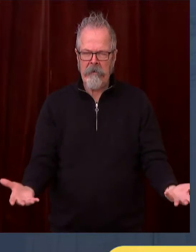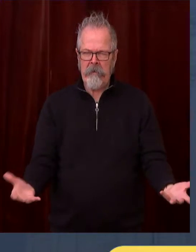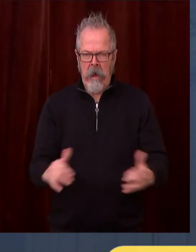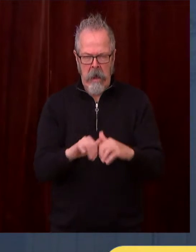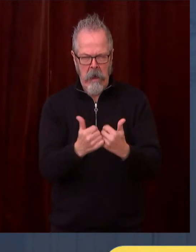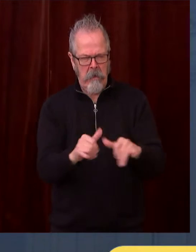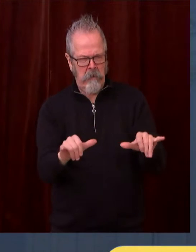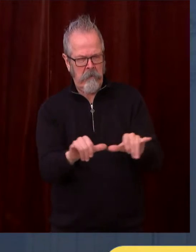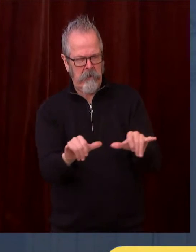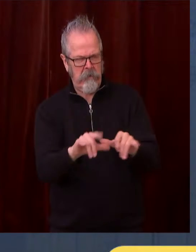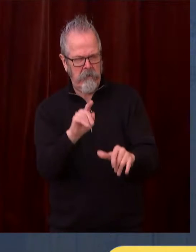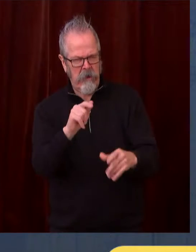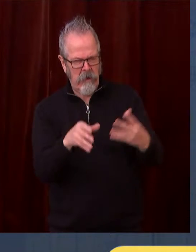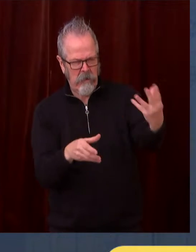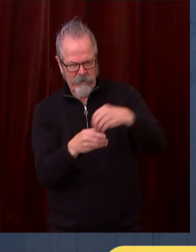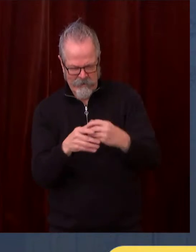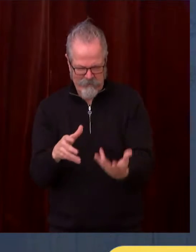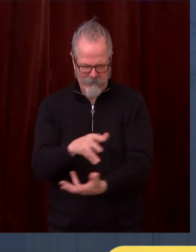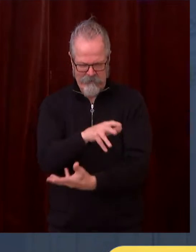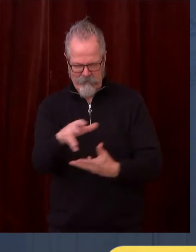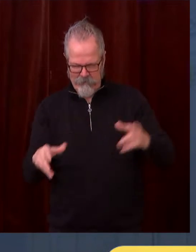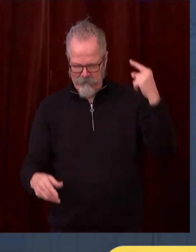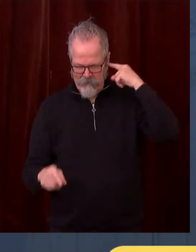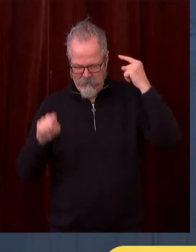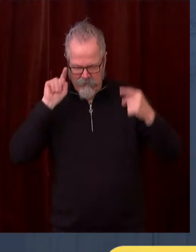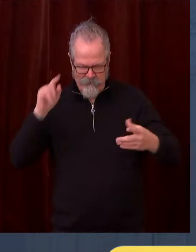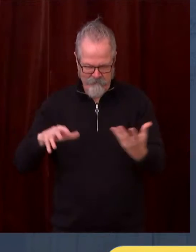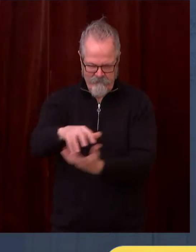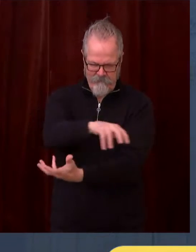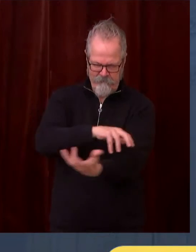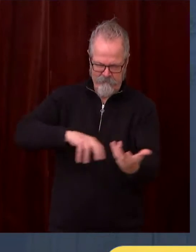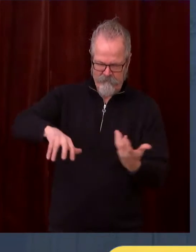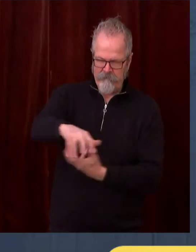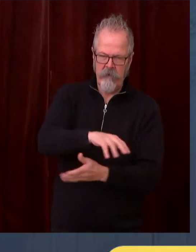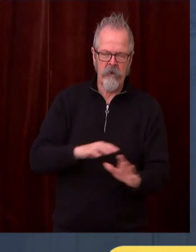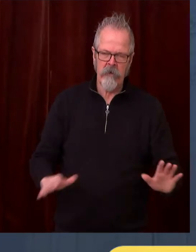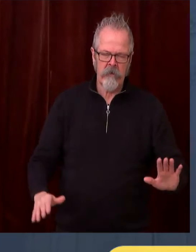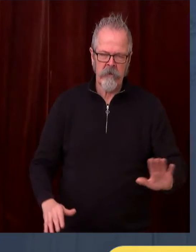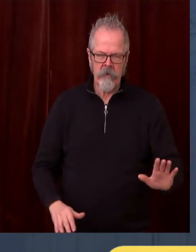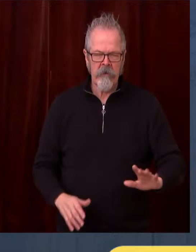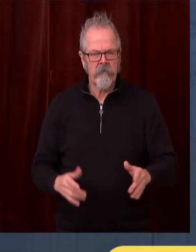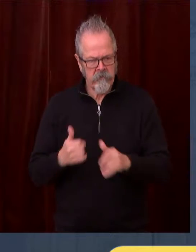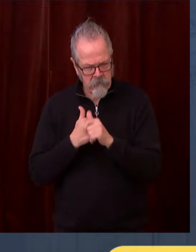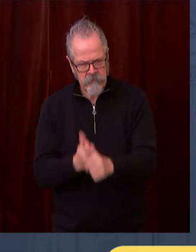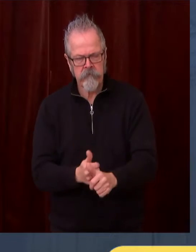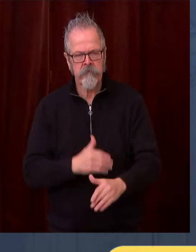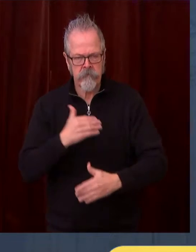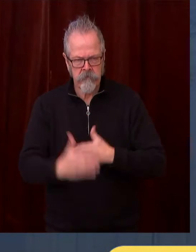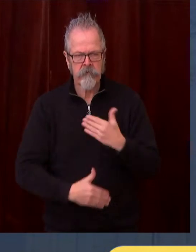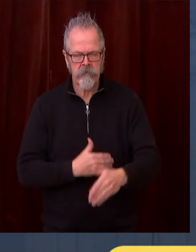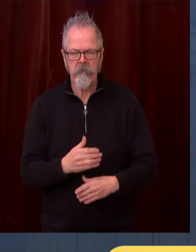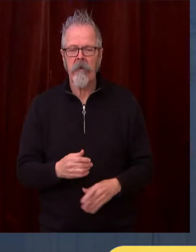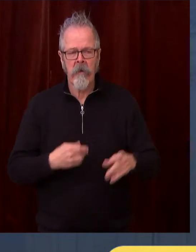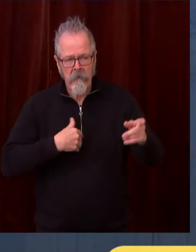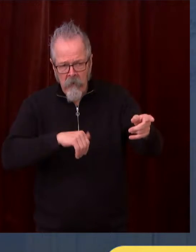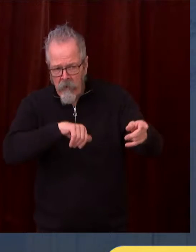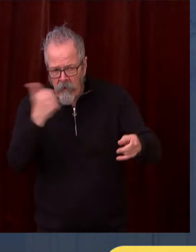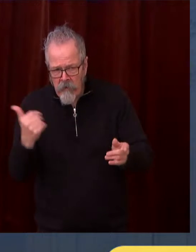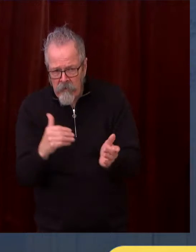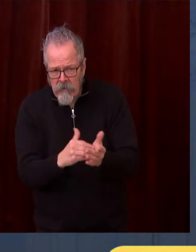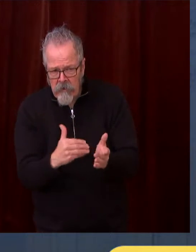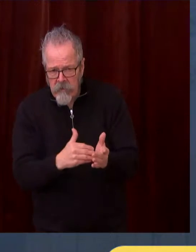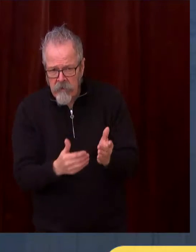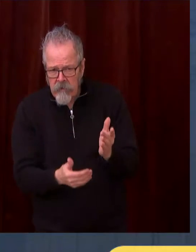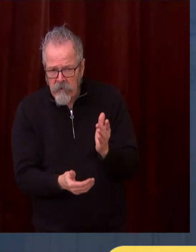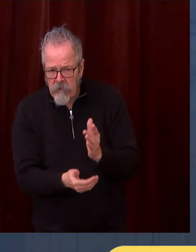With regard to the duration of immunity, the studies showed a high degree